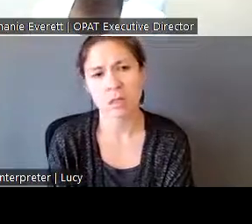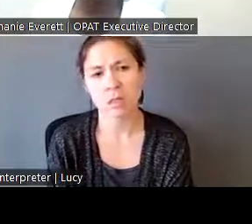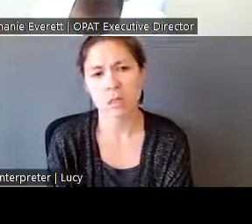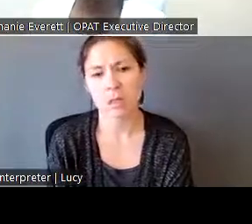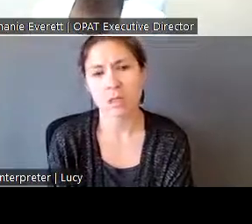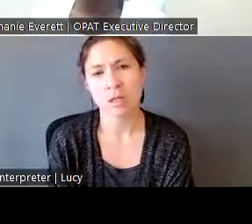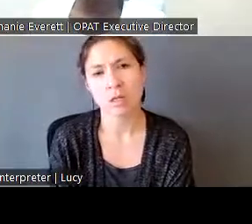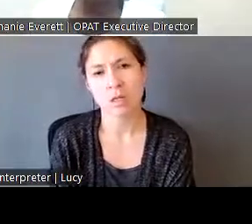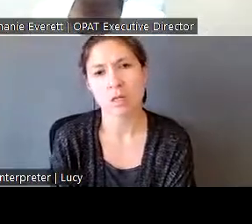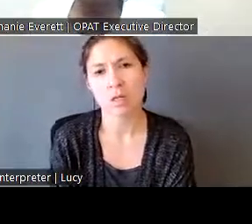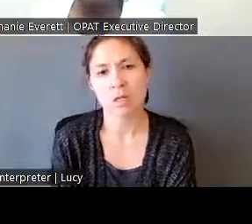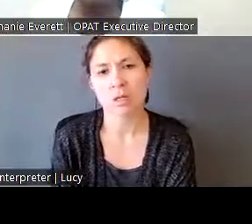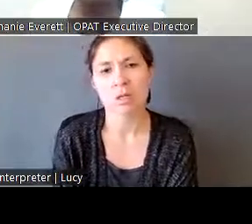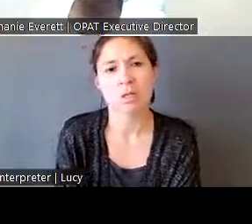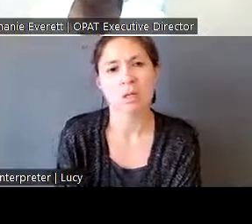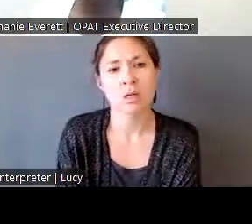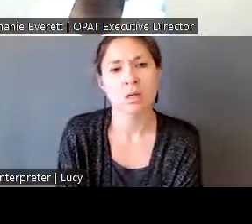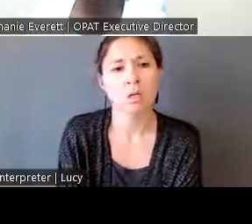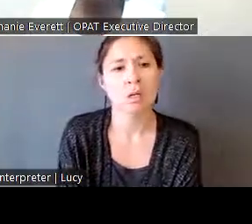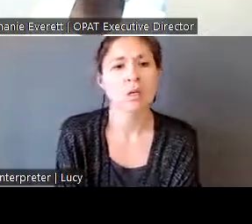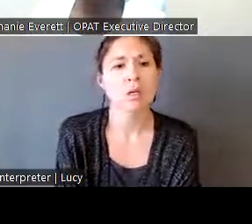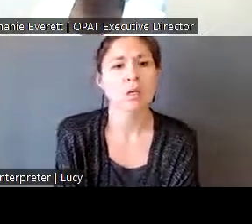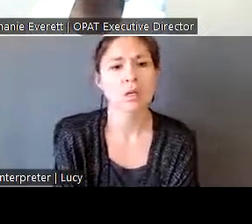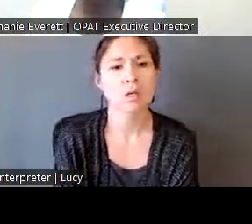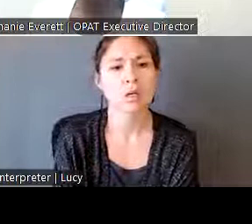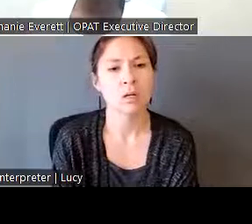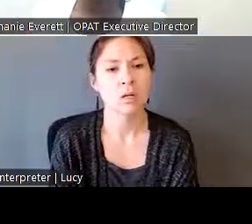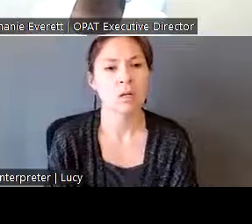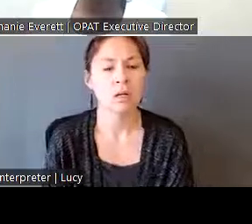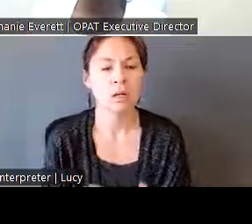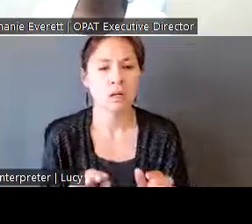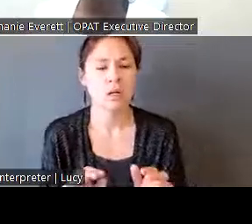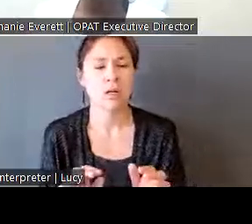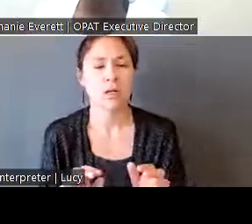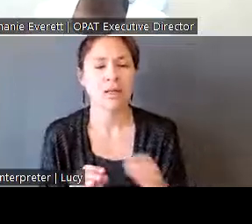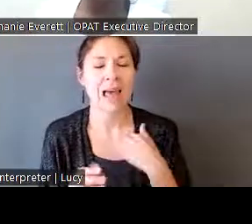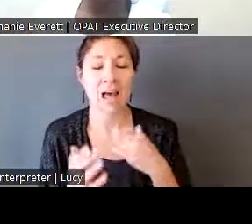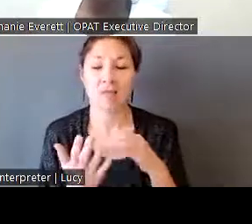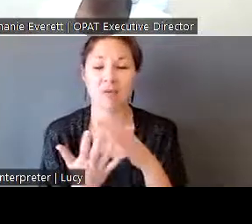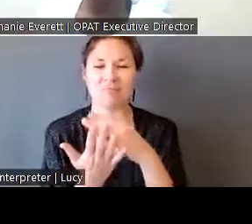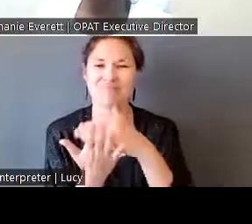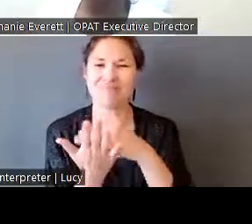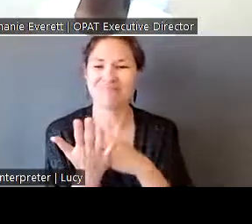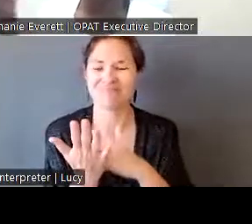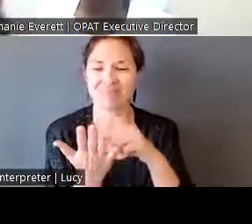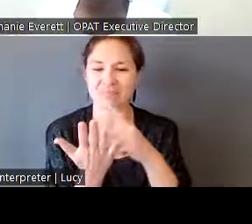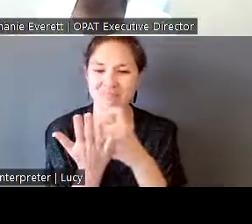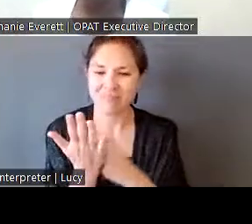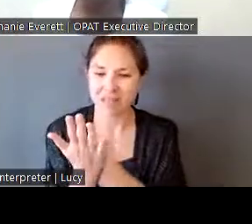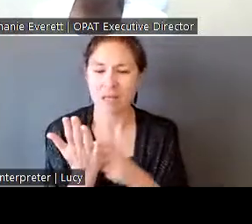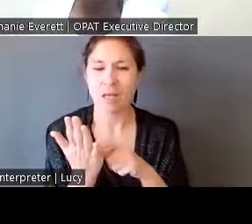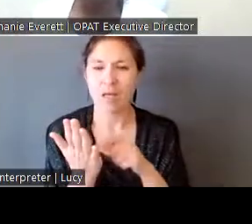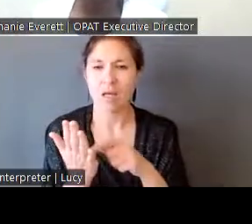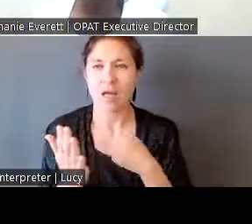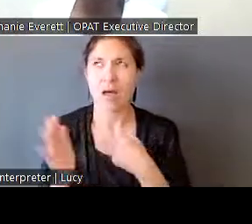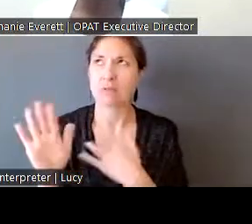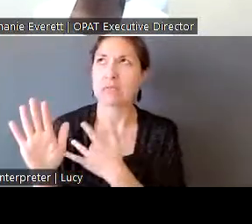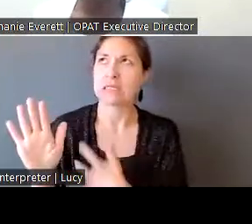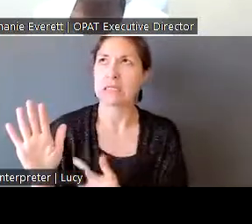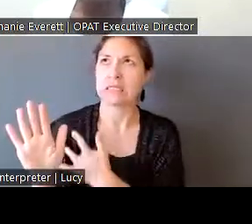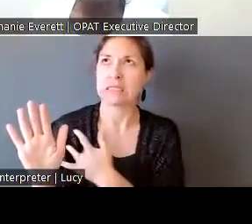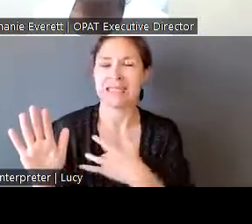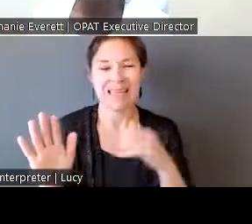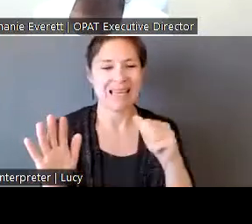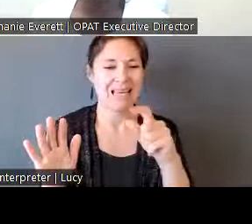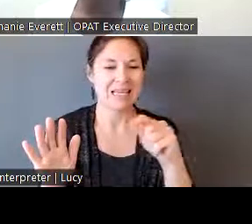that right, that they're requiring officers to fill out, and their superiors, in our case, it would be a commissioner, and